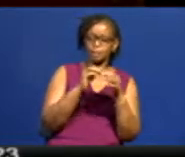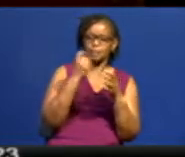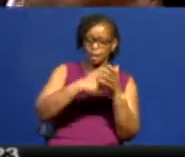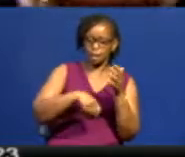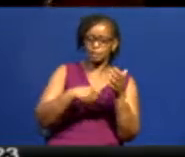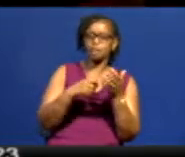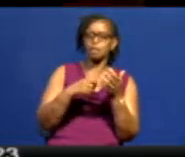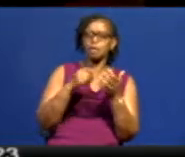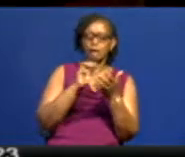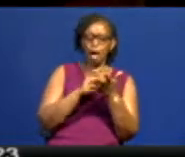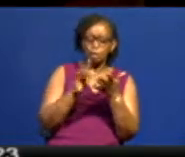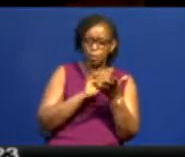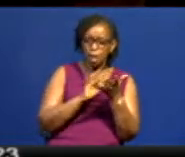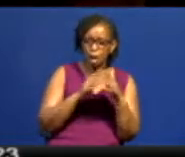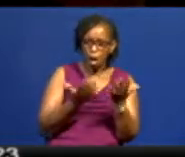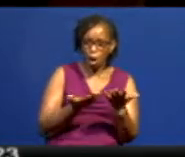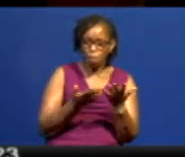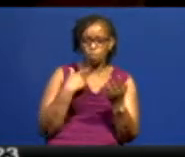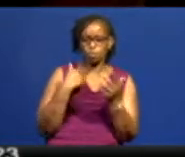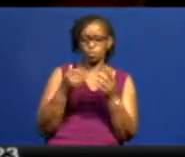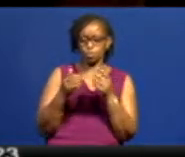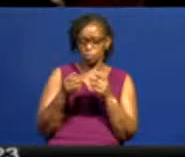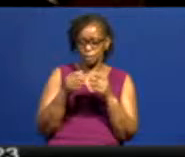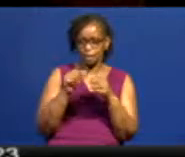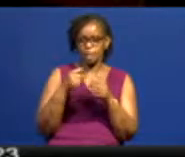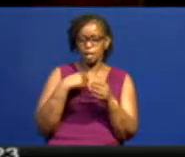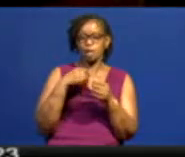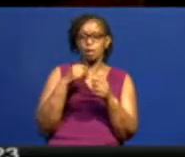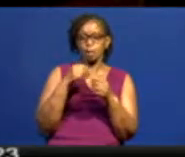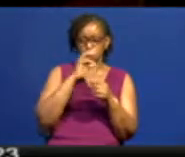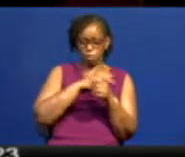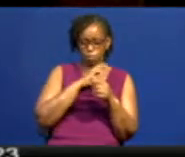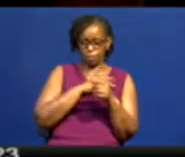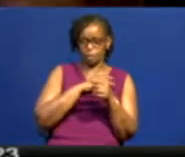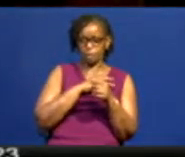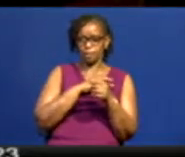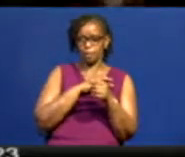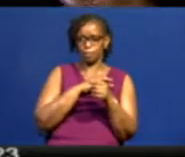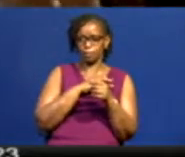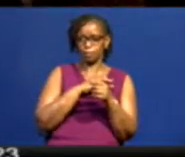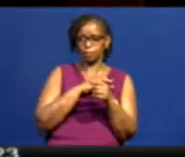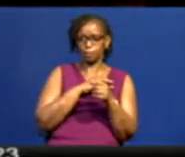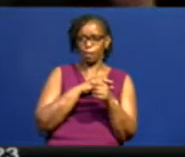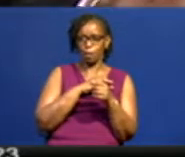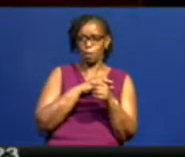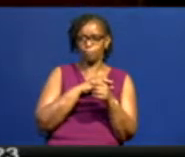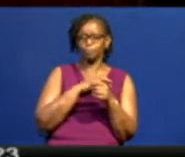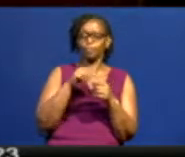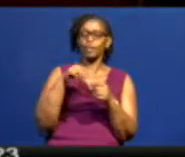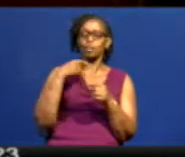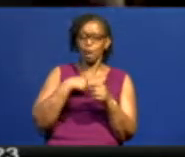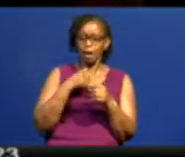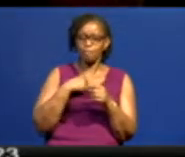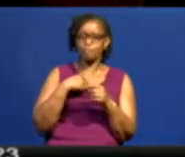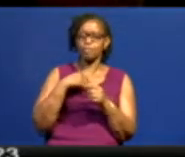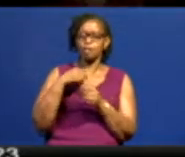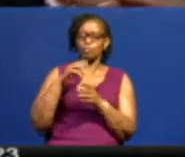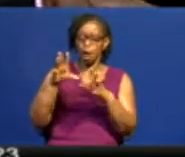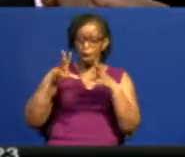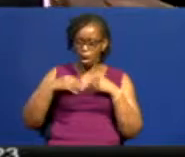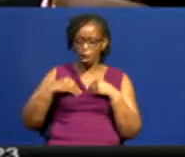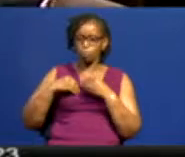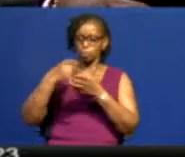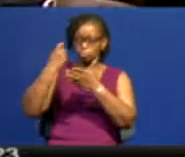calculated, you take the profit of an entity, then you less what we call allowable deductions, and then you apply